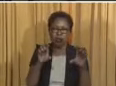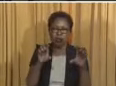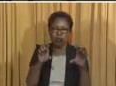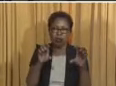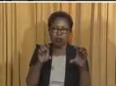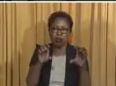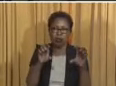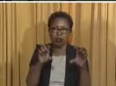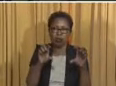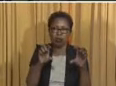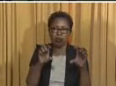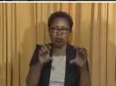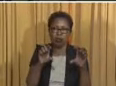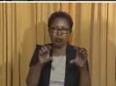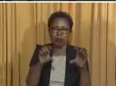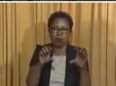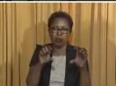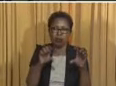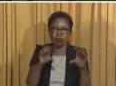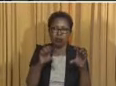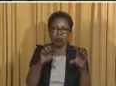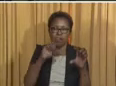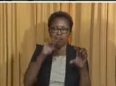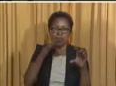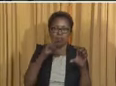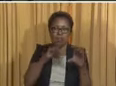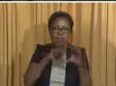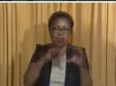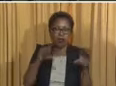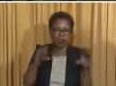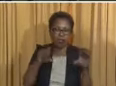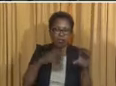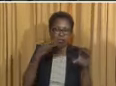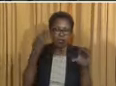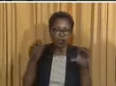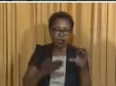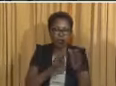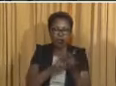it seeks to introduce an amendment to Article 89(1).